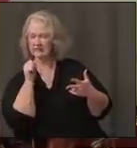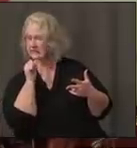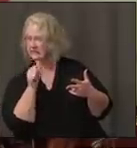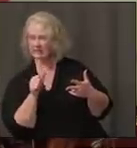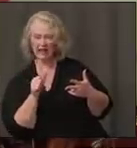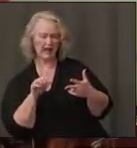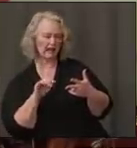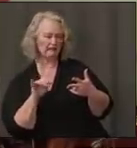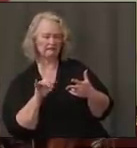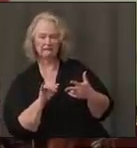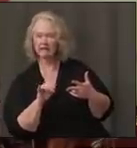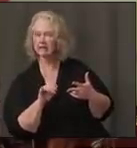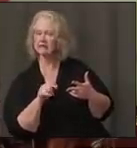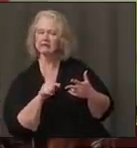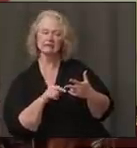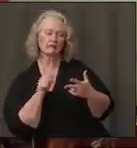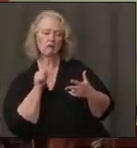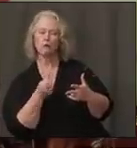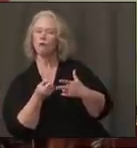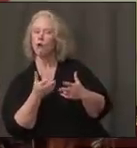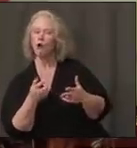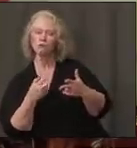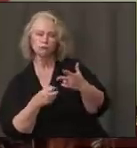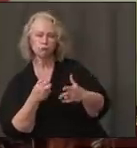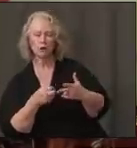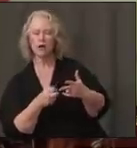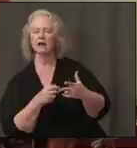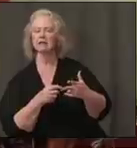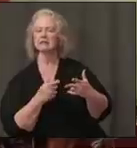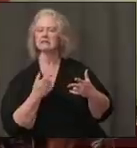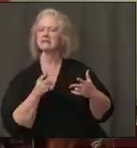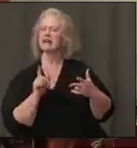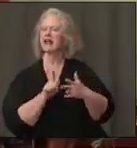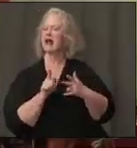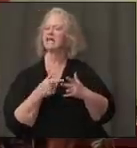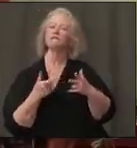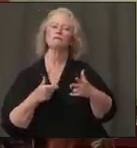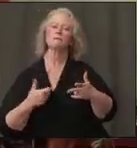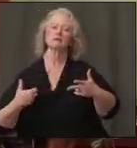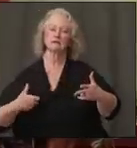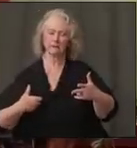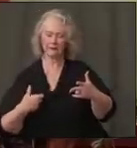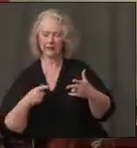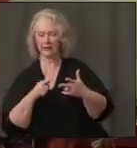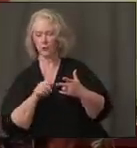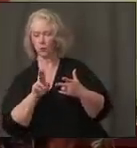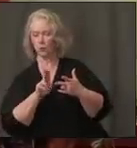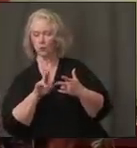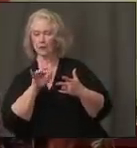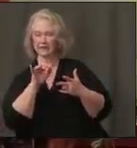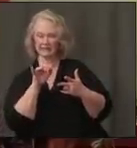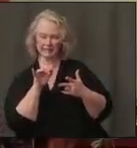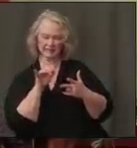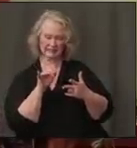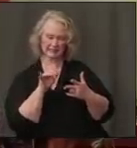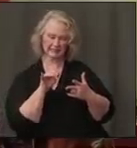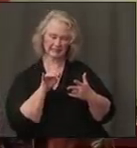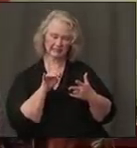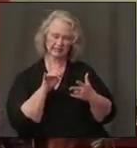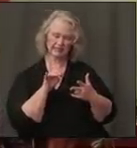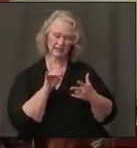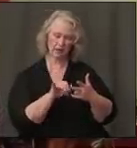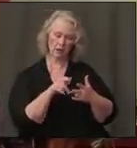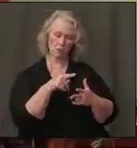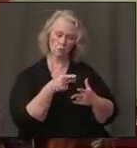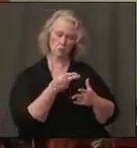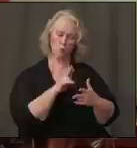or doesn't create health problems in people, like an adenovirus from chimpanzees, and you stick some